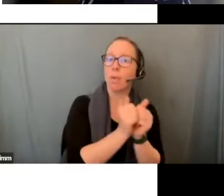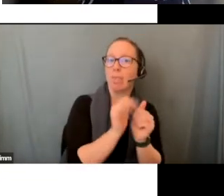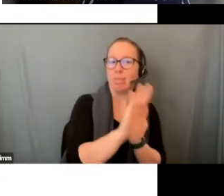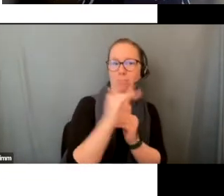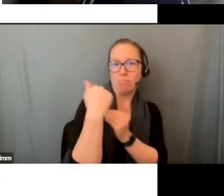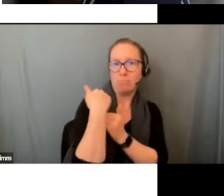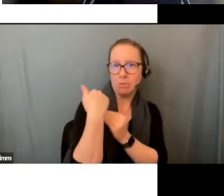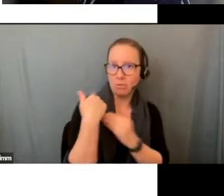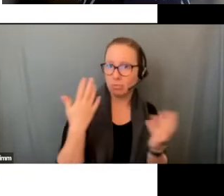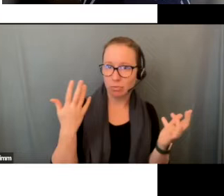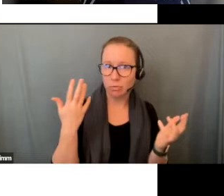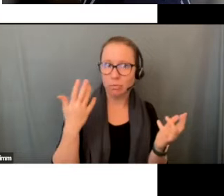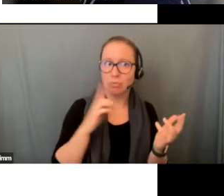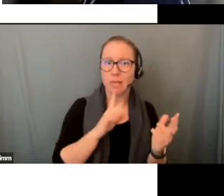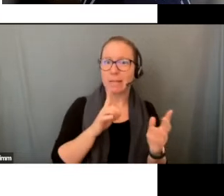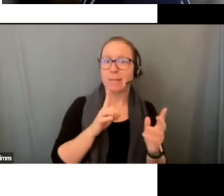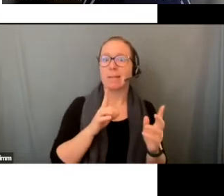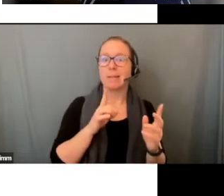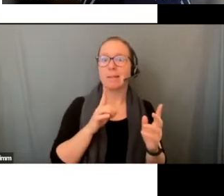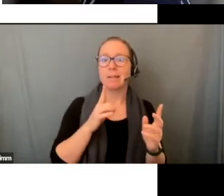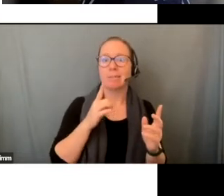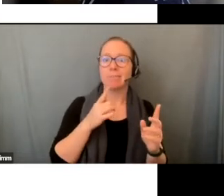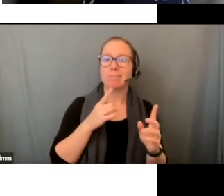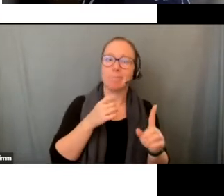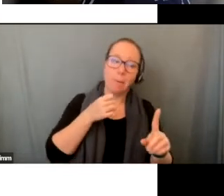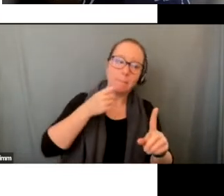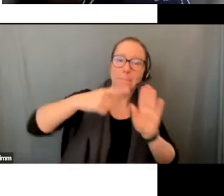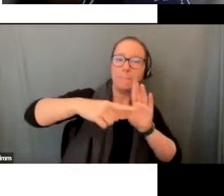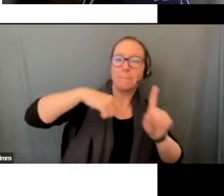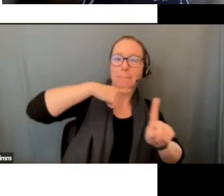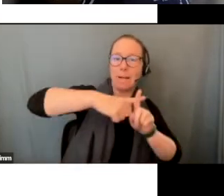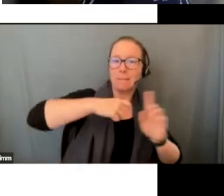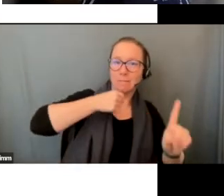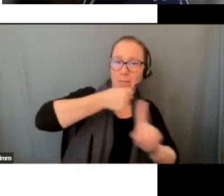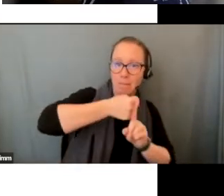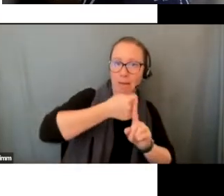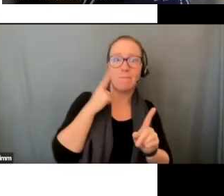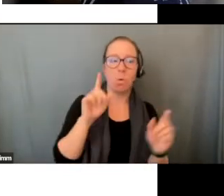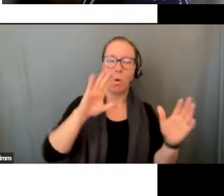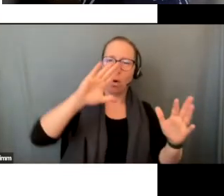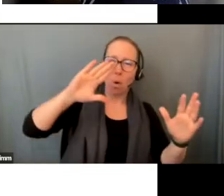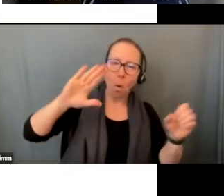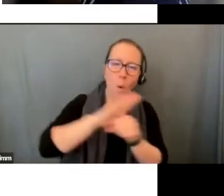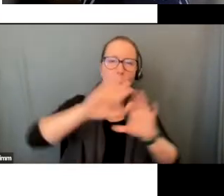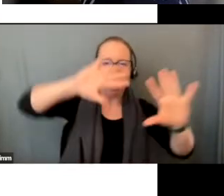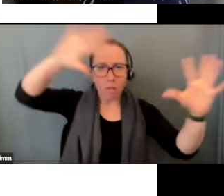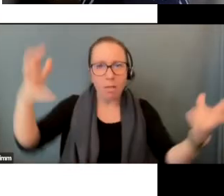responsibility of impacting it for the positive, the health and well-being of an entire population in a geographic